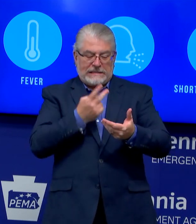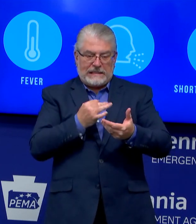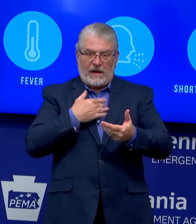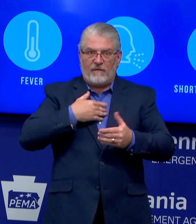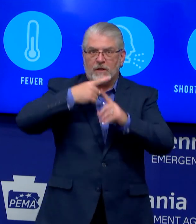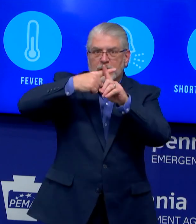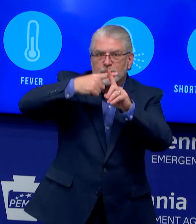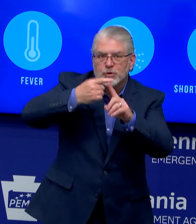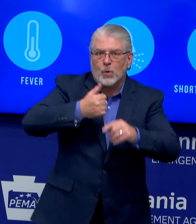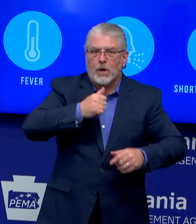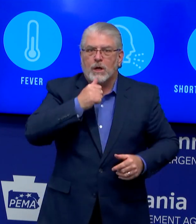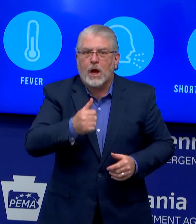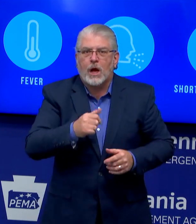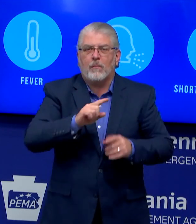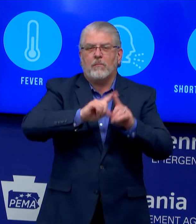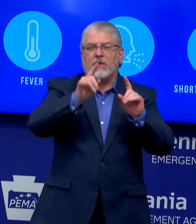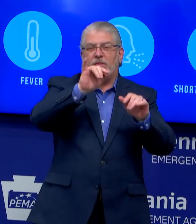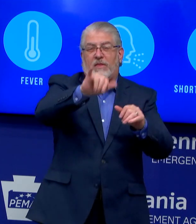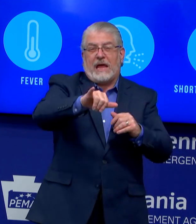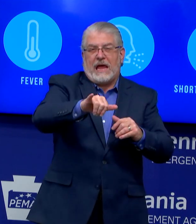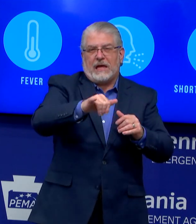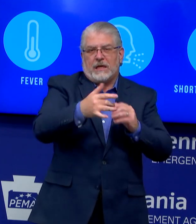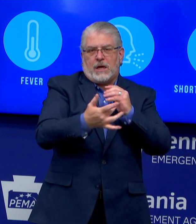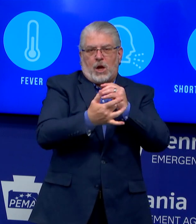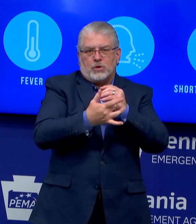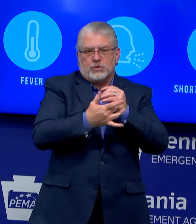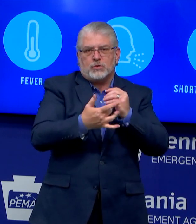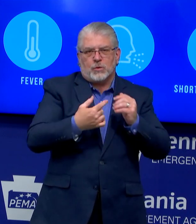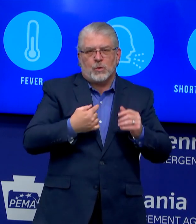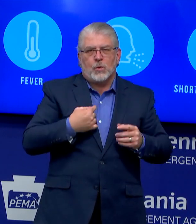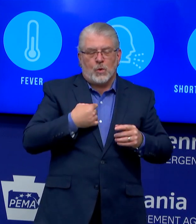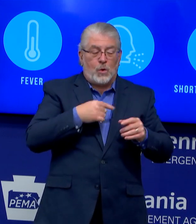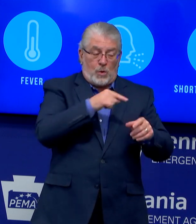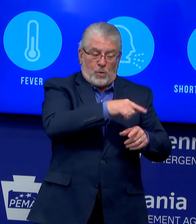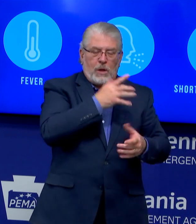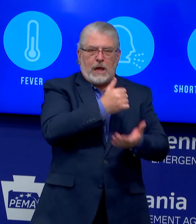as we start to open up Pennsylvania, but continuing to track